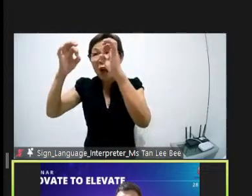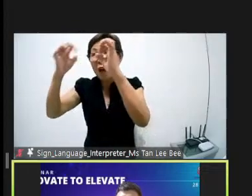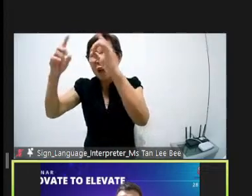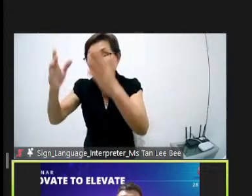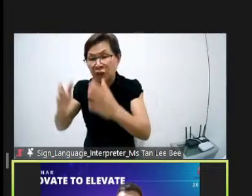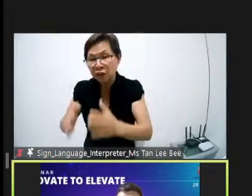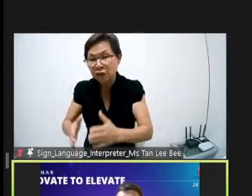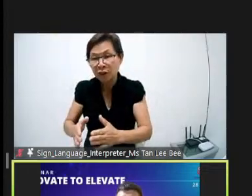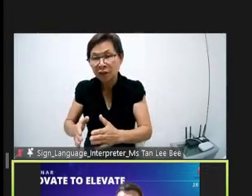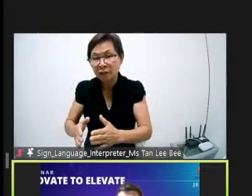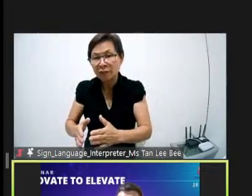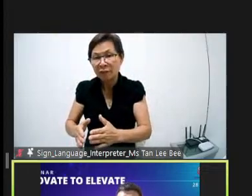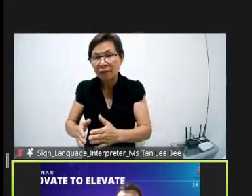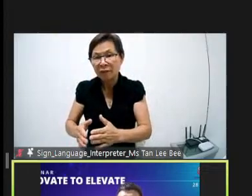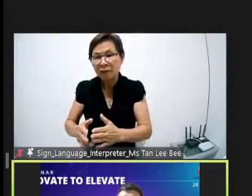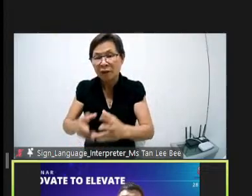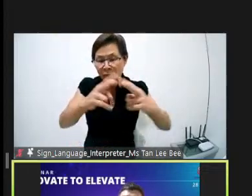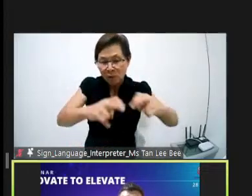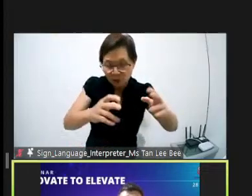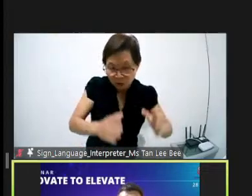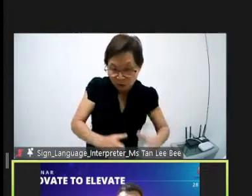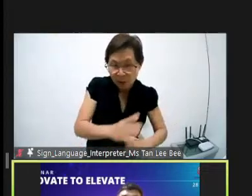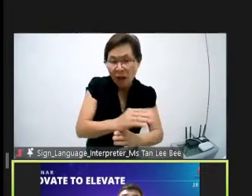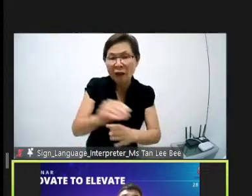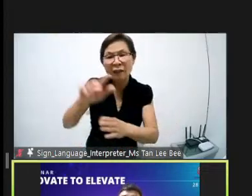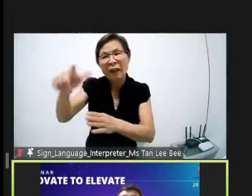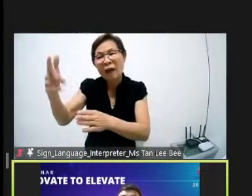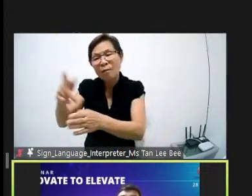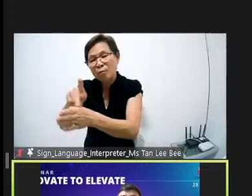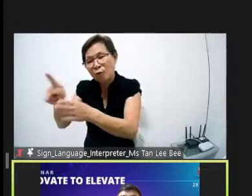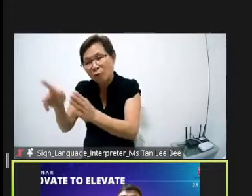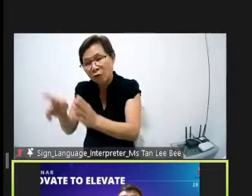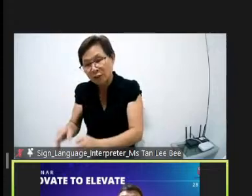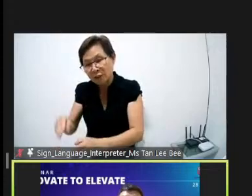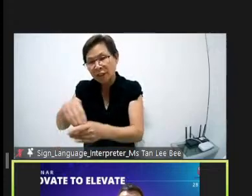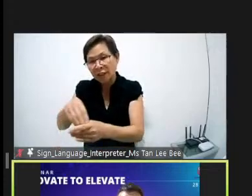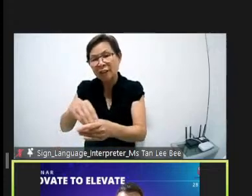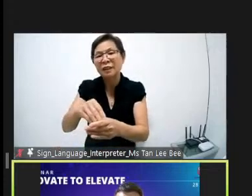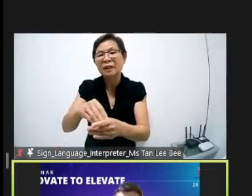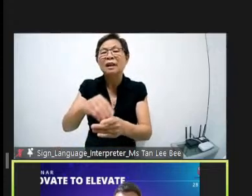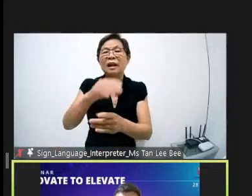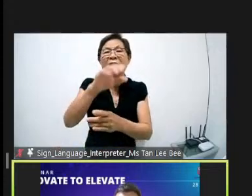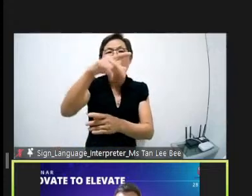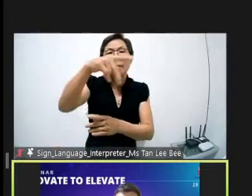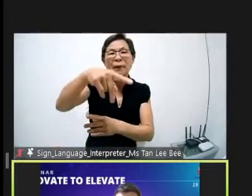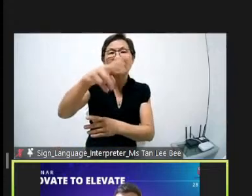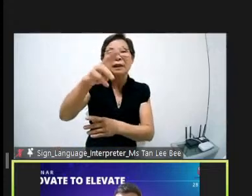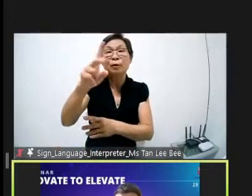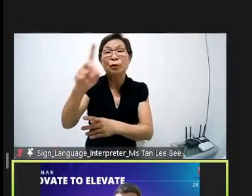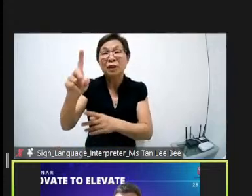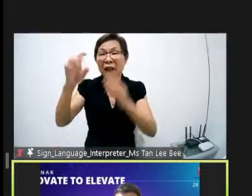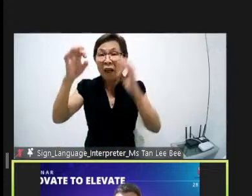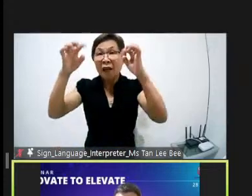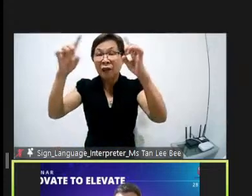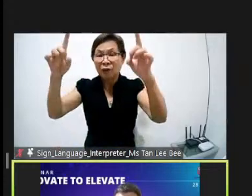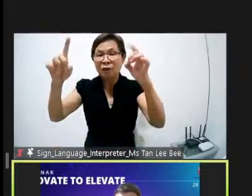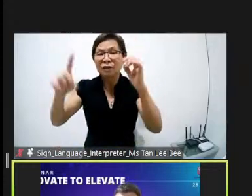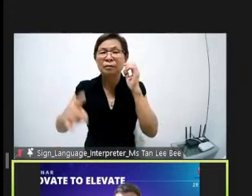parents, educational researchers, and other professionals in disability education. Another,